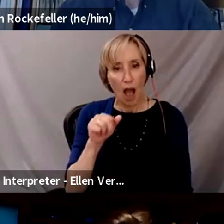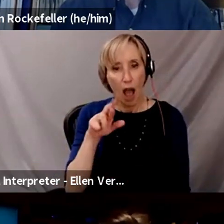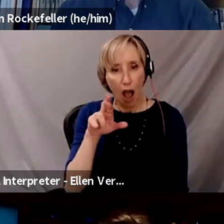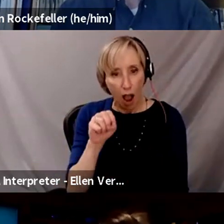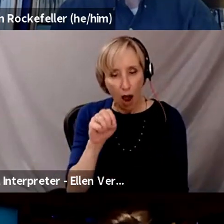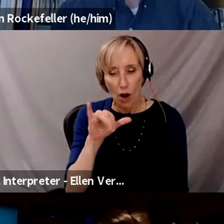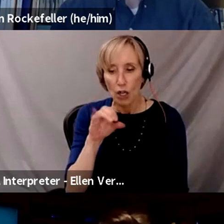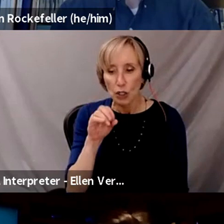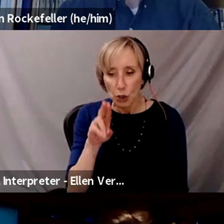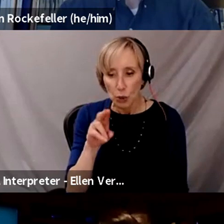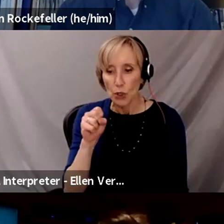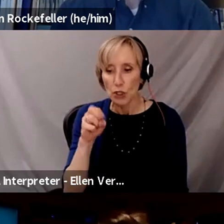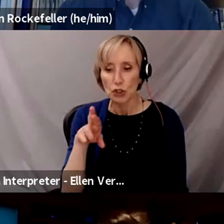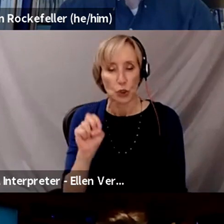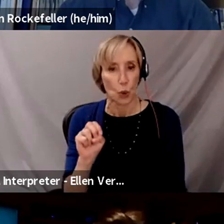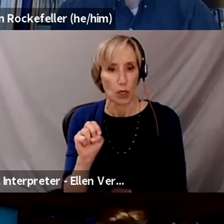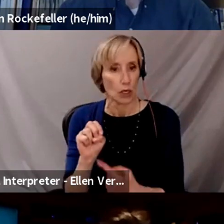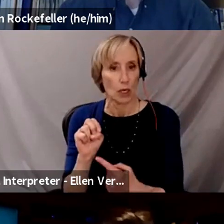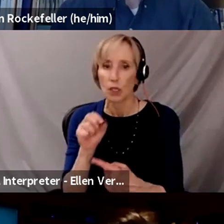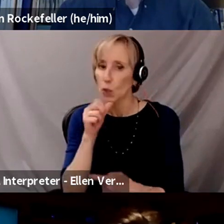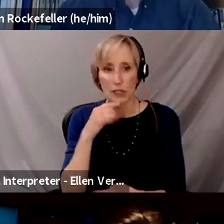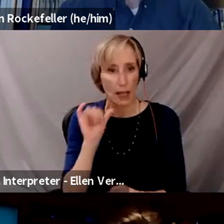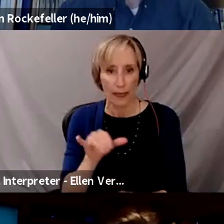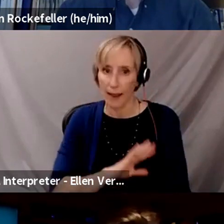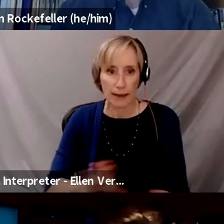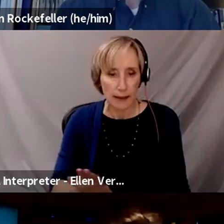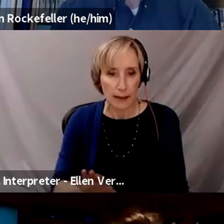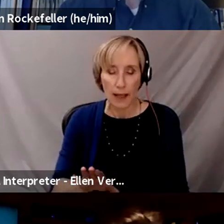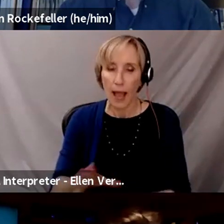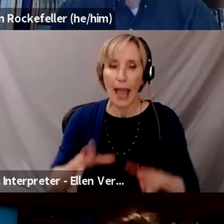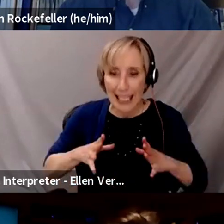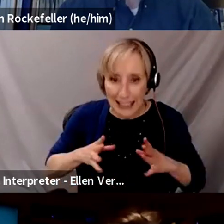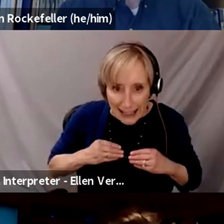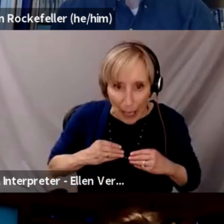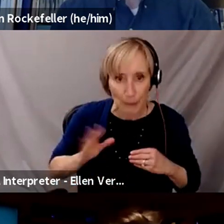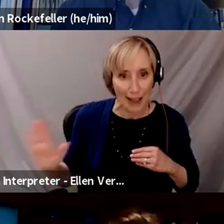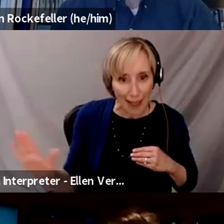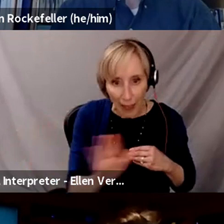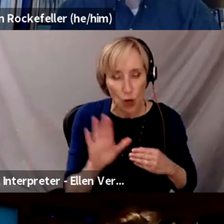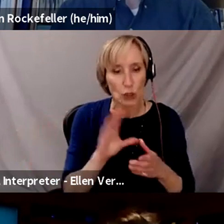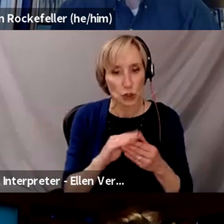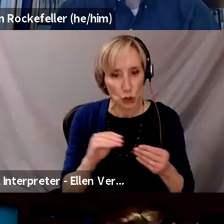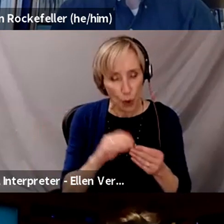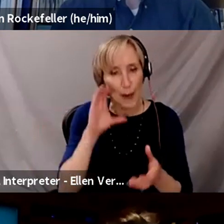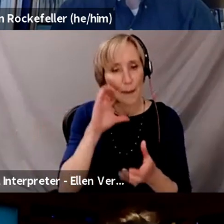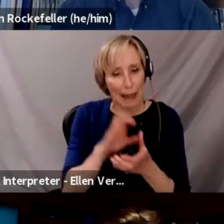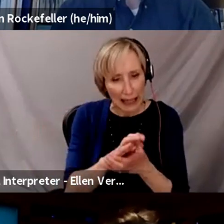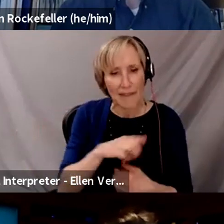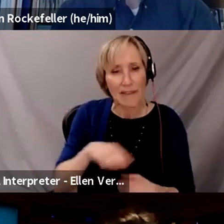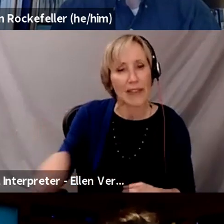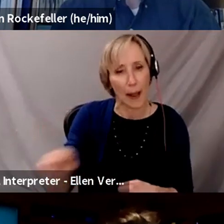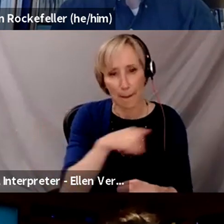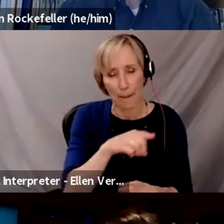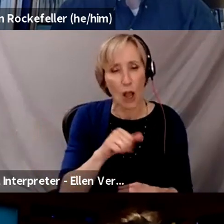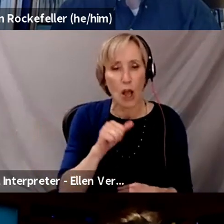think about how my experiences and the way that I share them are always to be questioned, and there's always another side. So I think always trying to avoid playing that